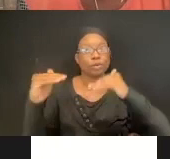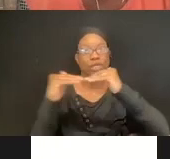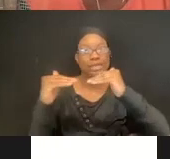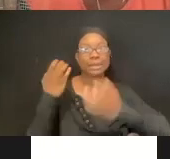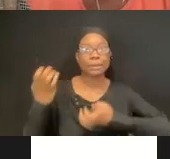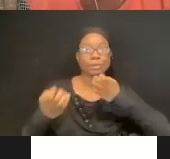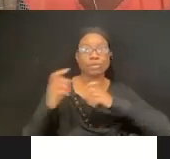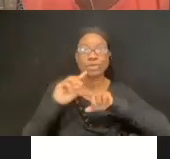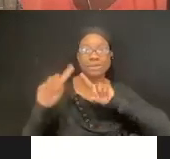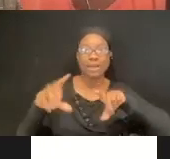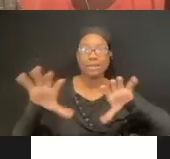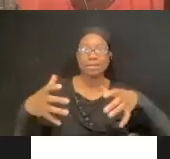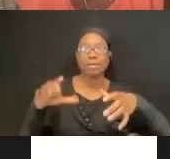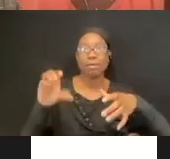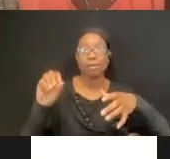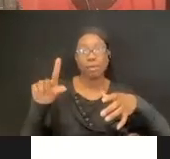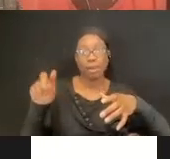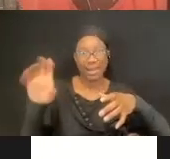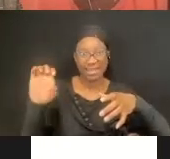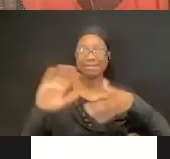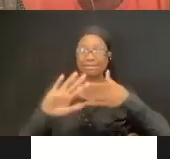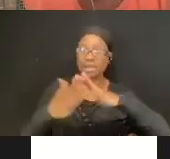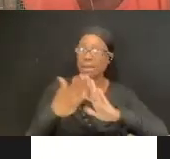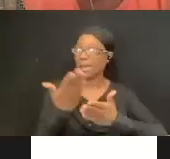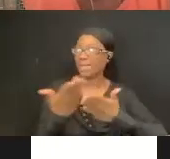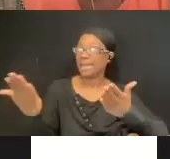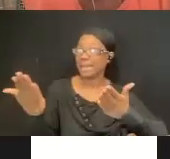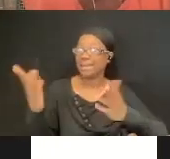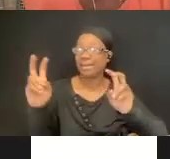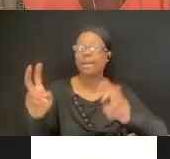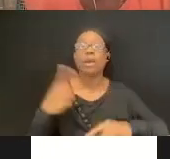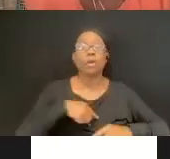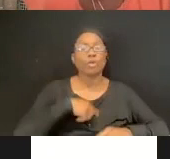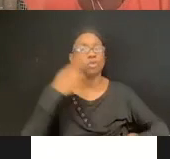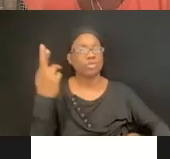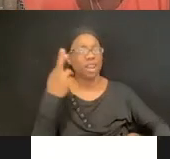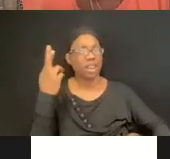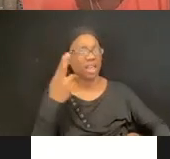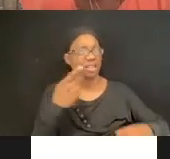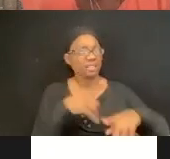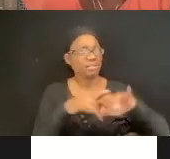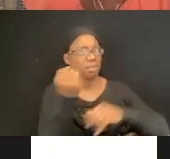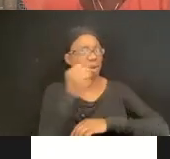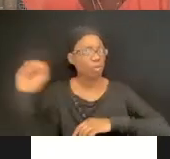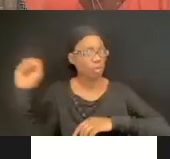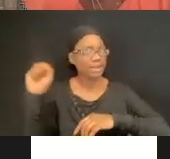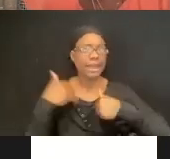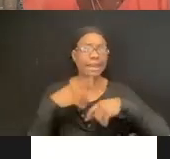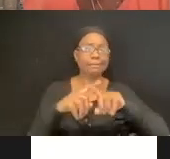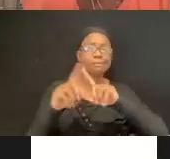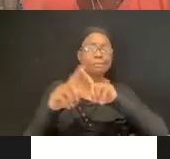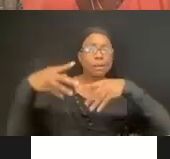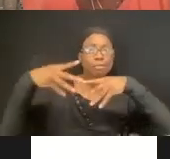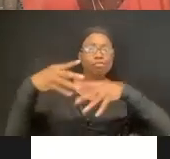So we realized during the uprising, which looked like kind of back-to-back protests and police aggression in